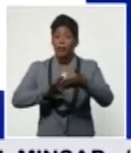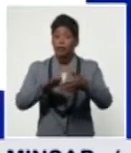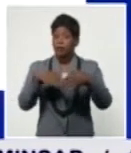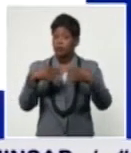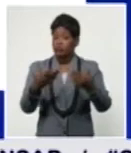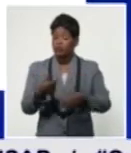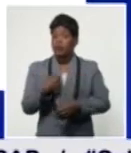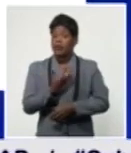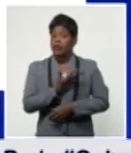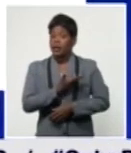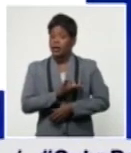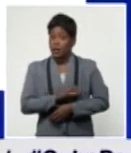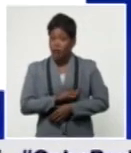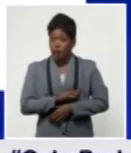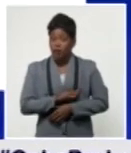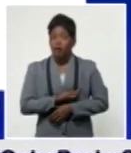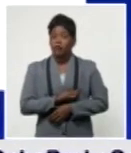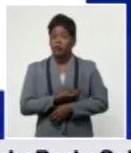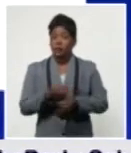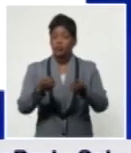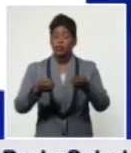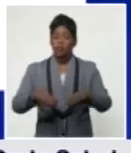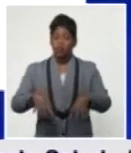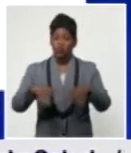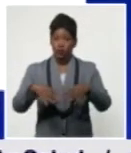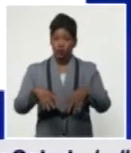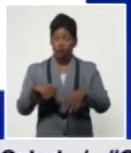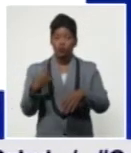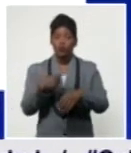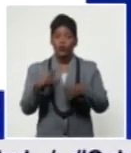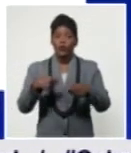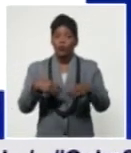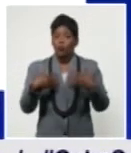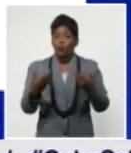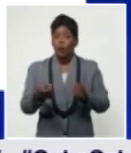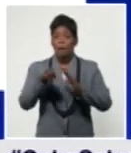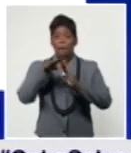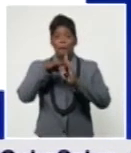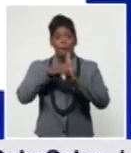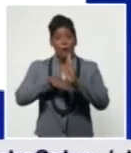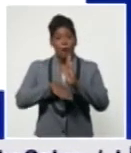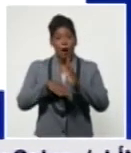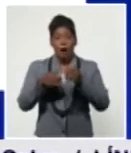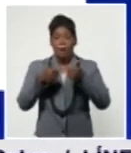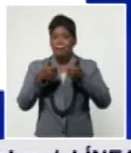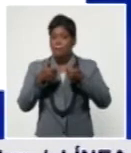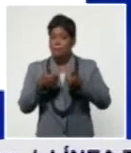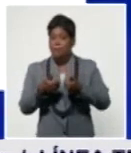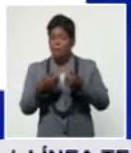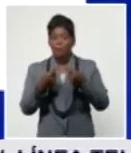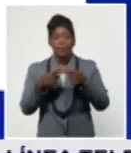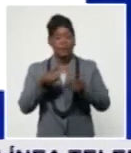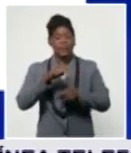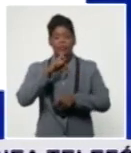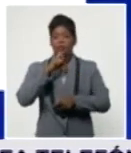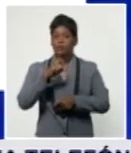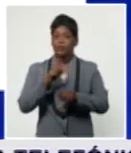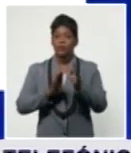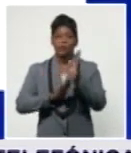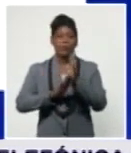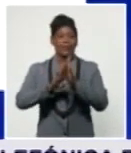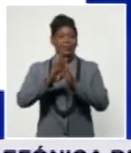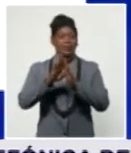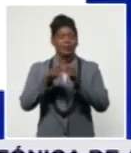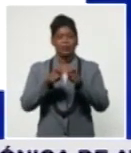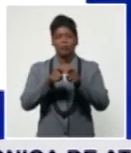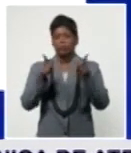because we can notice that there is not a decrease of cases in America, and I wanted to bring this in these charts